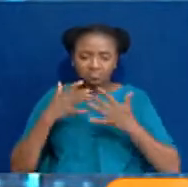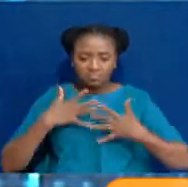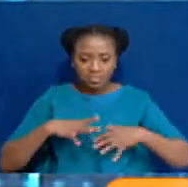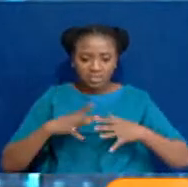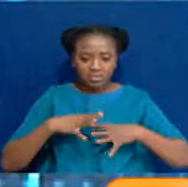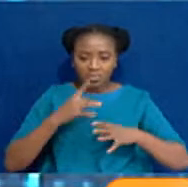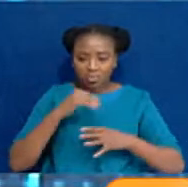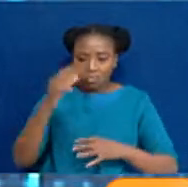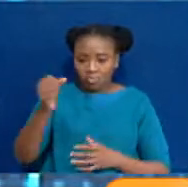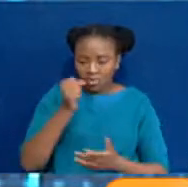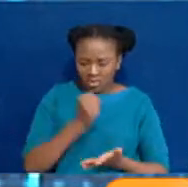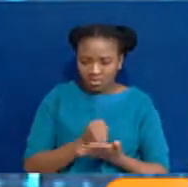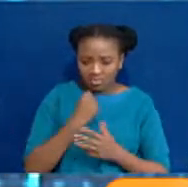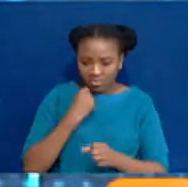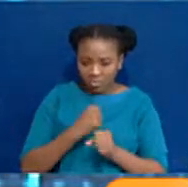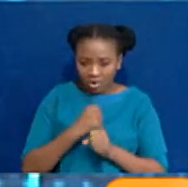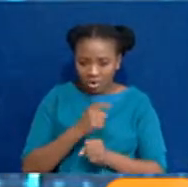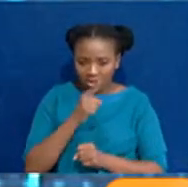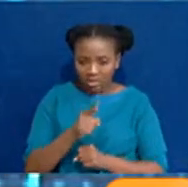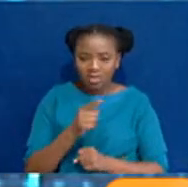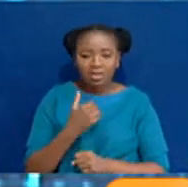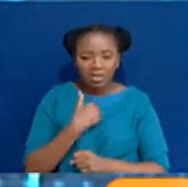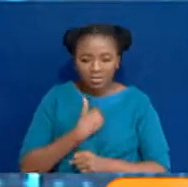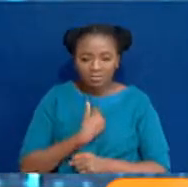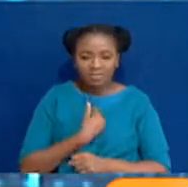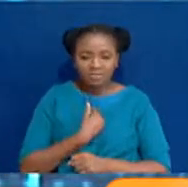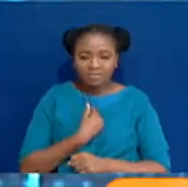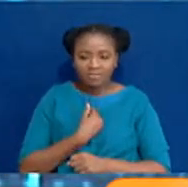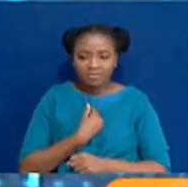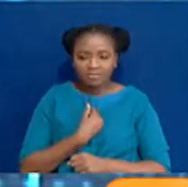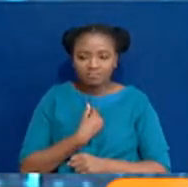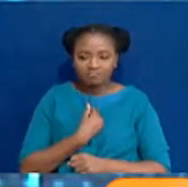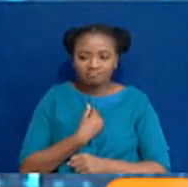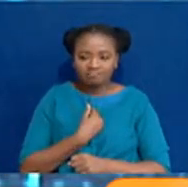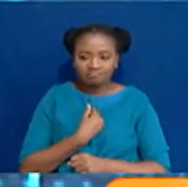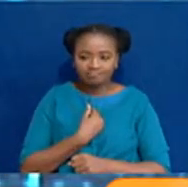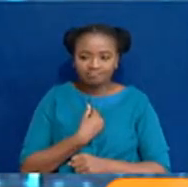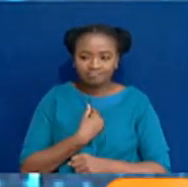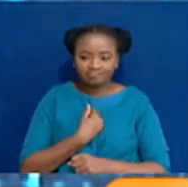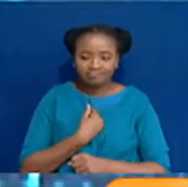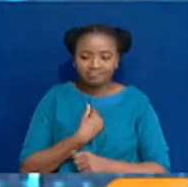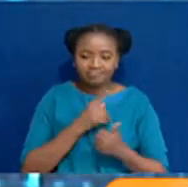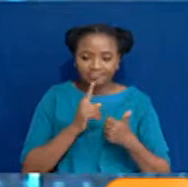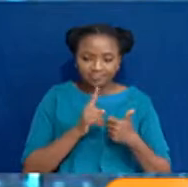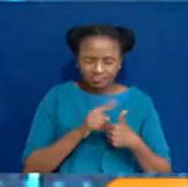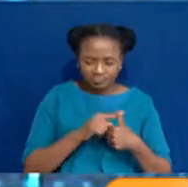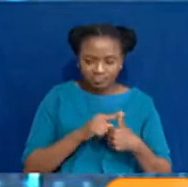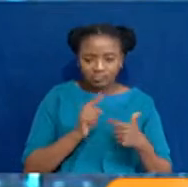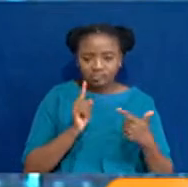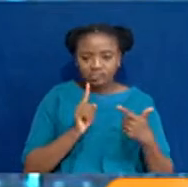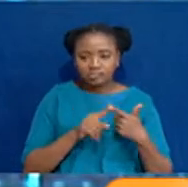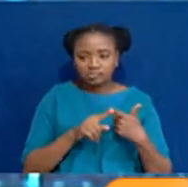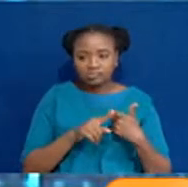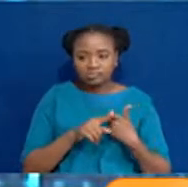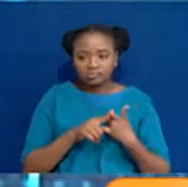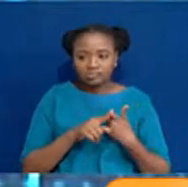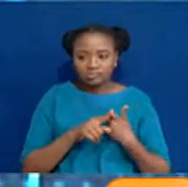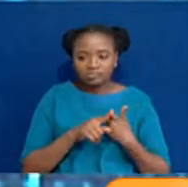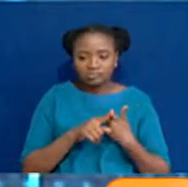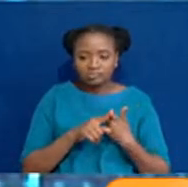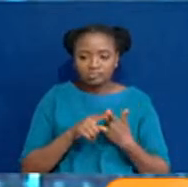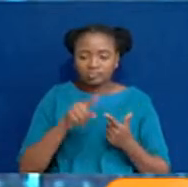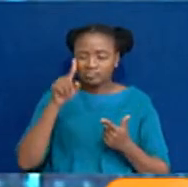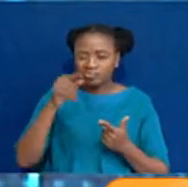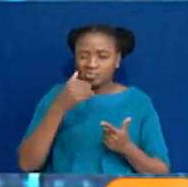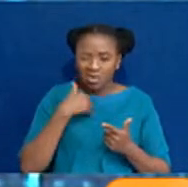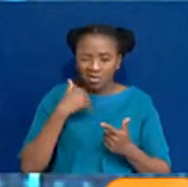going to perform that job is going to undertake. The roles and responsibilities. That is one hand. The other issue is that you have got